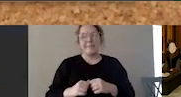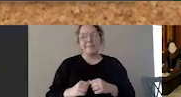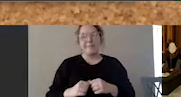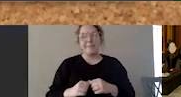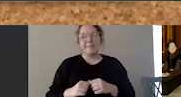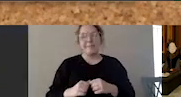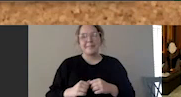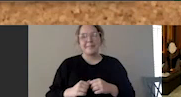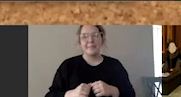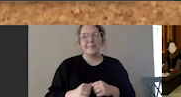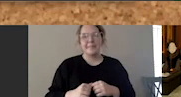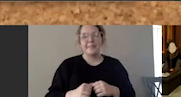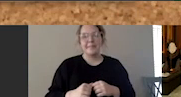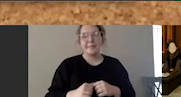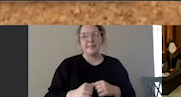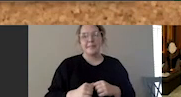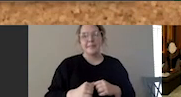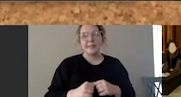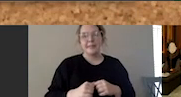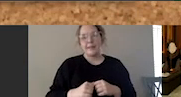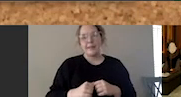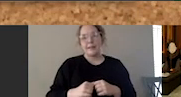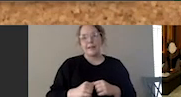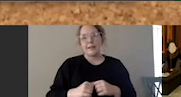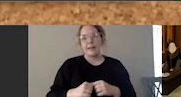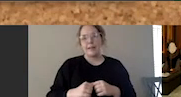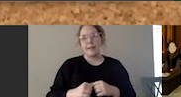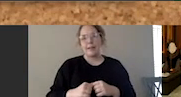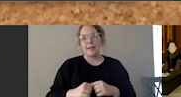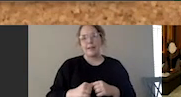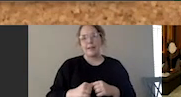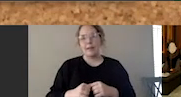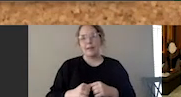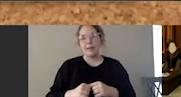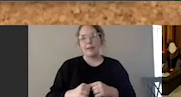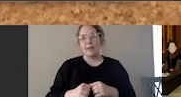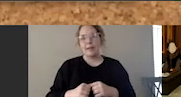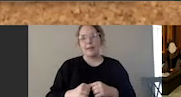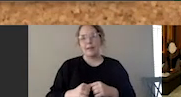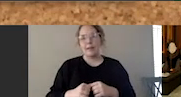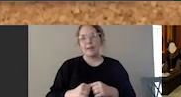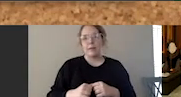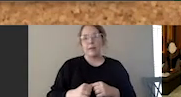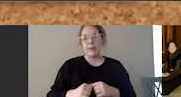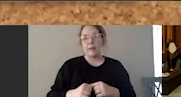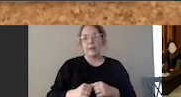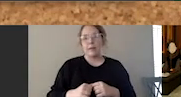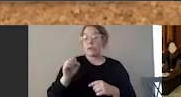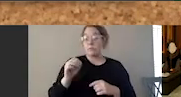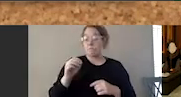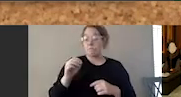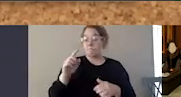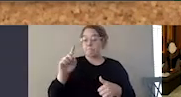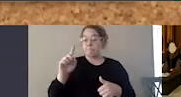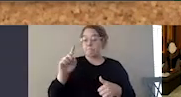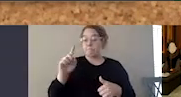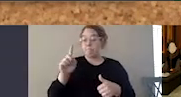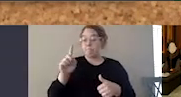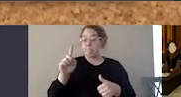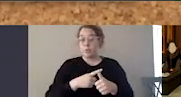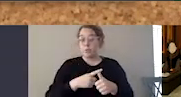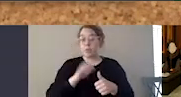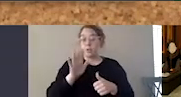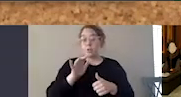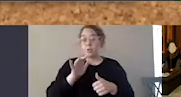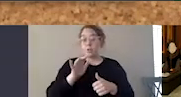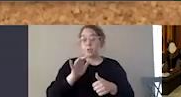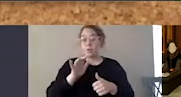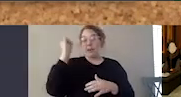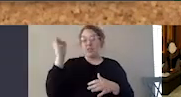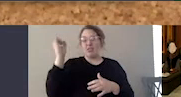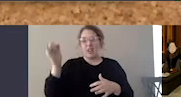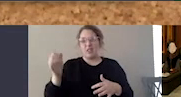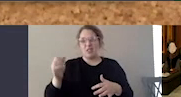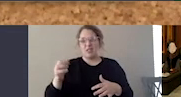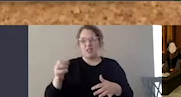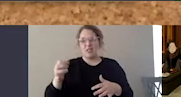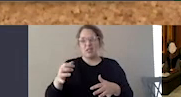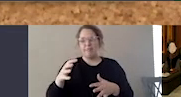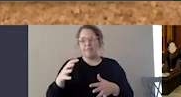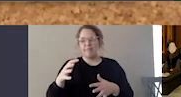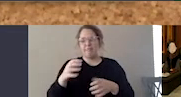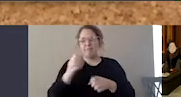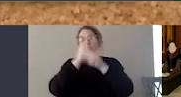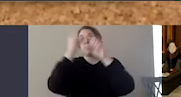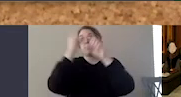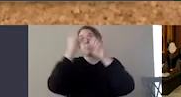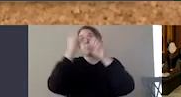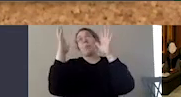right. So the first, pardon? Use your imagination on the spelling. Yeah. It's creative fiction.